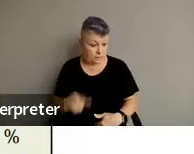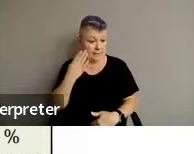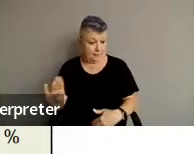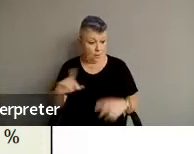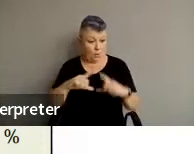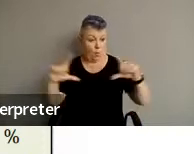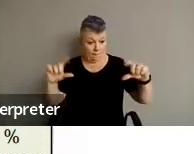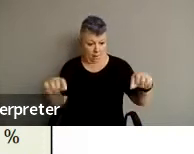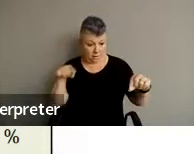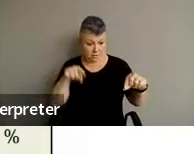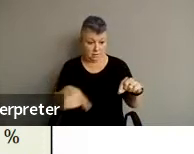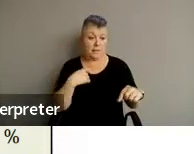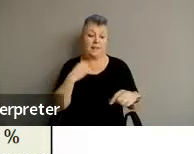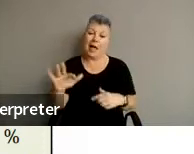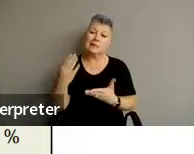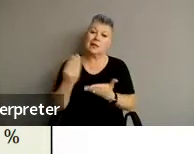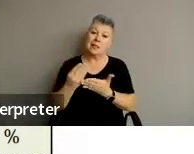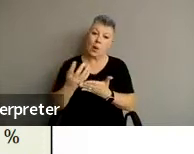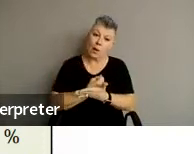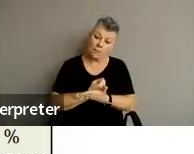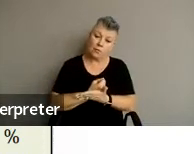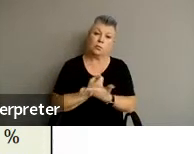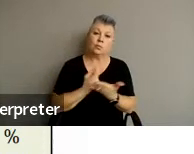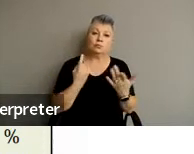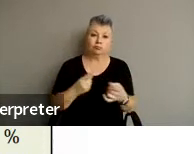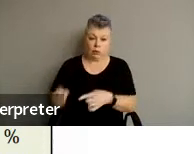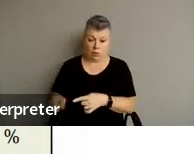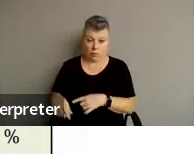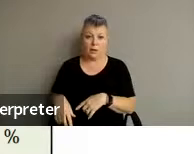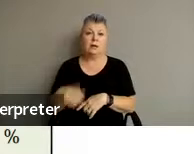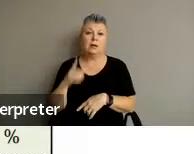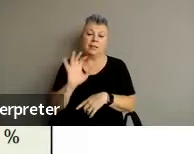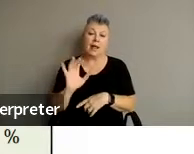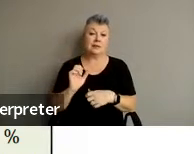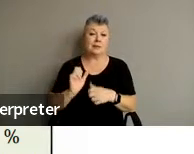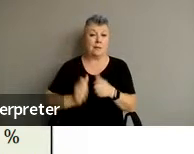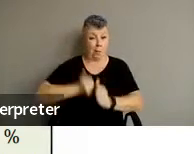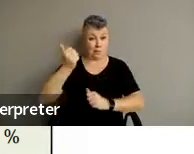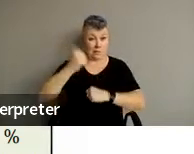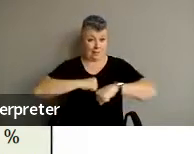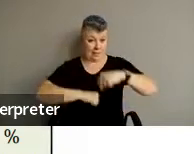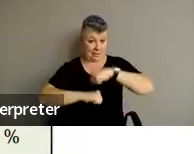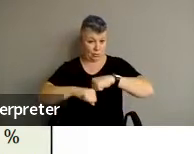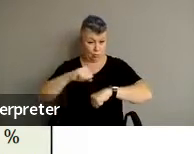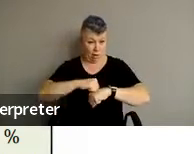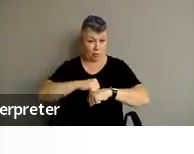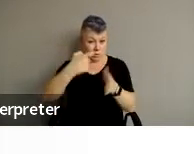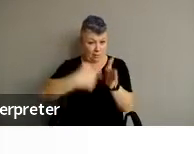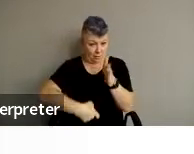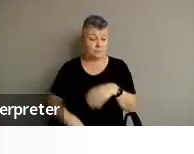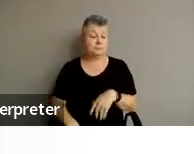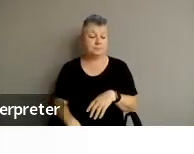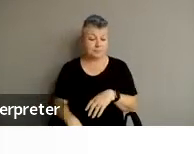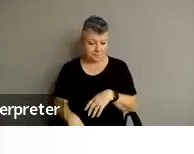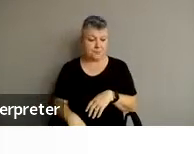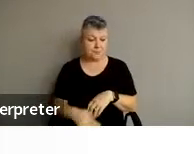to mostly the new construction amount as a result of our increased assessed valuation.